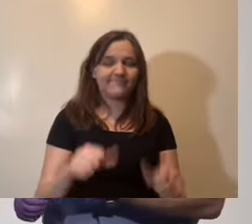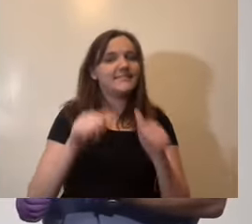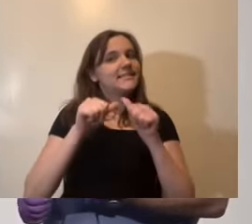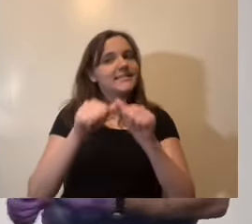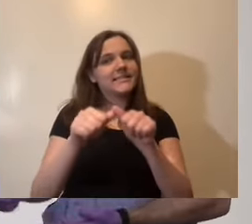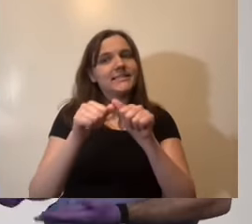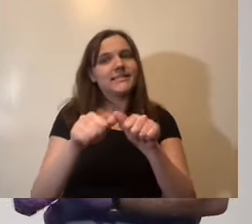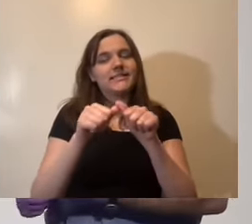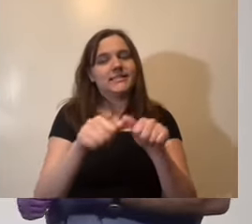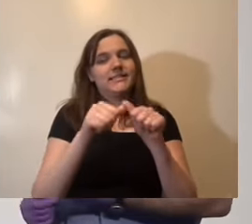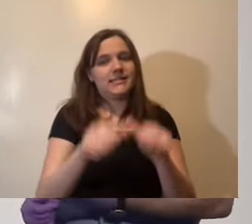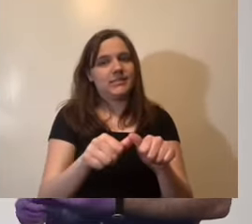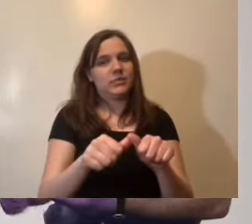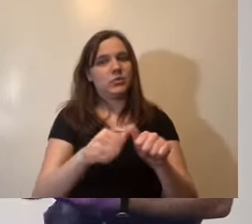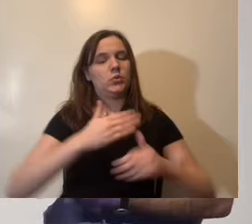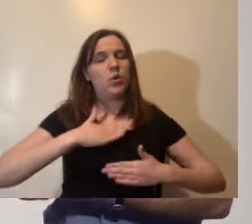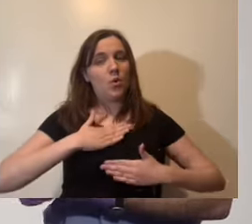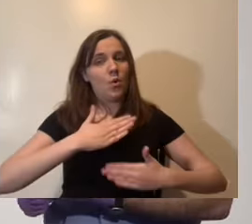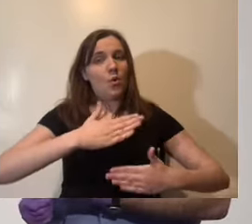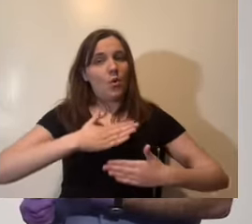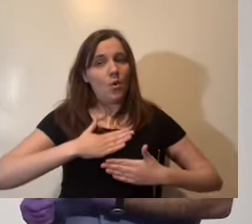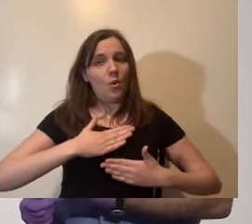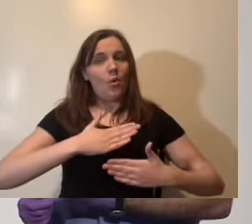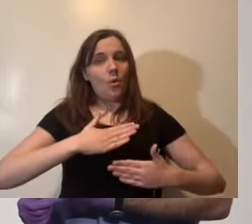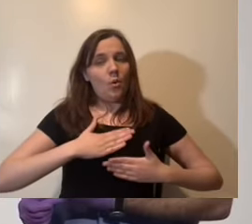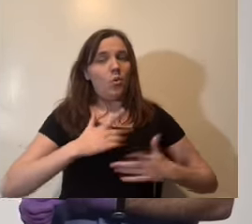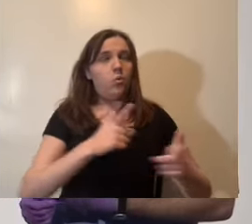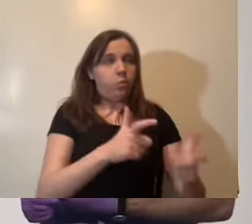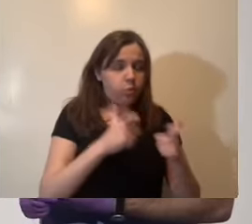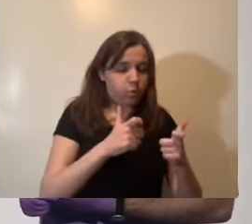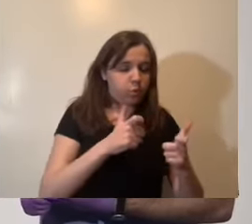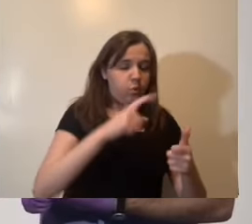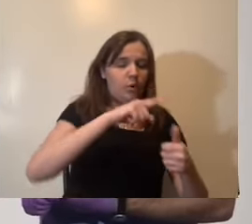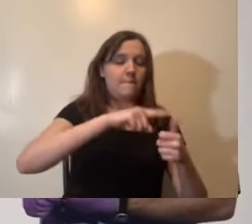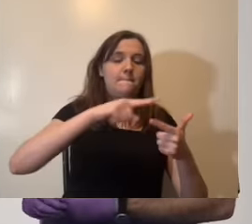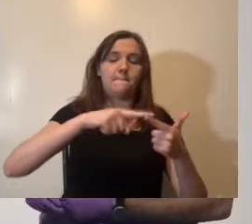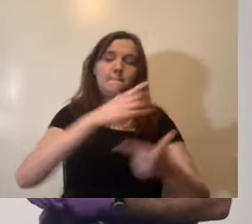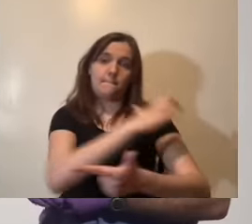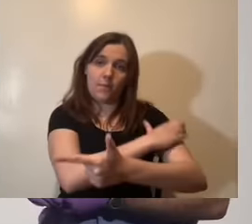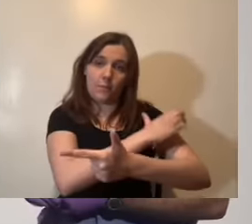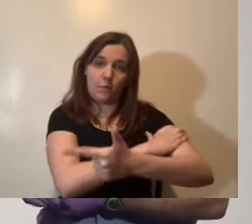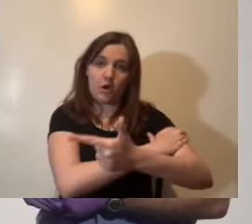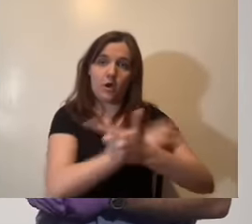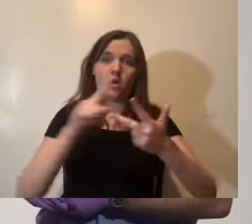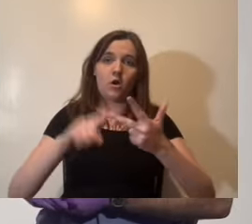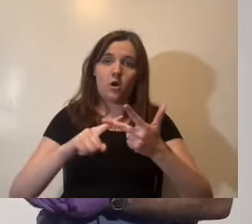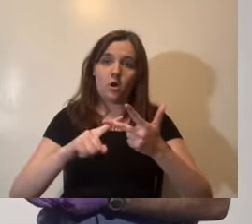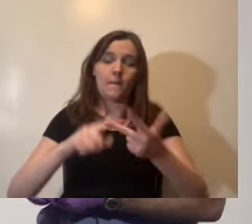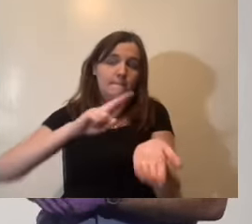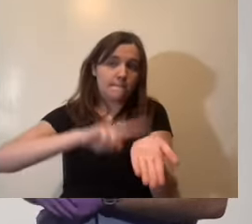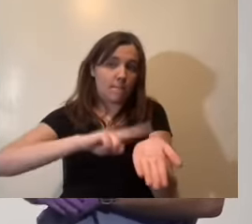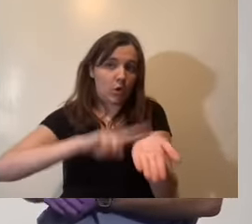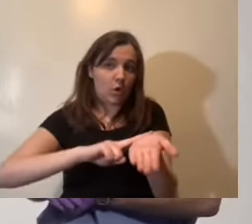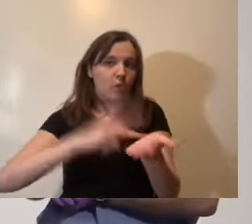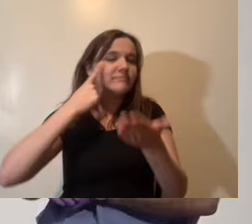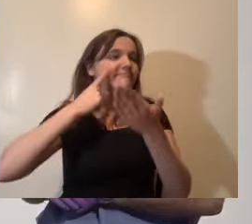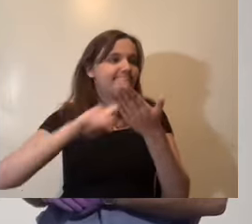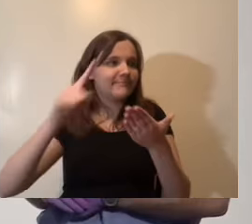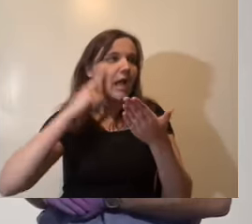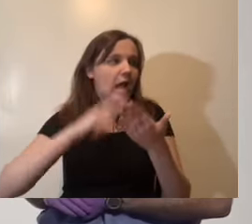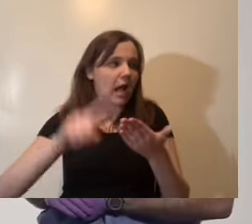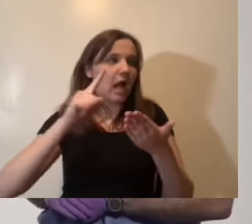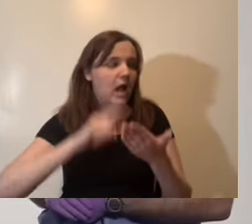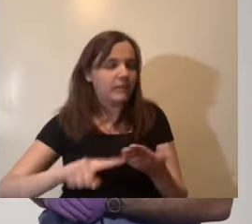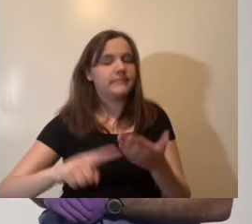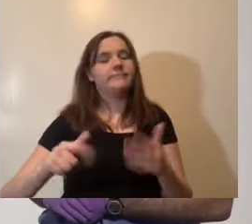her respiratory rate, her blood pressure, and her pulse as I waited for the ALS ambulance to arrive. At this time, the